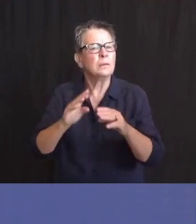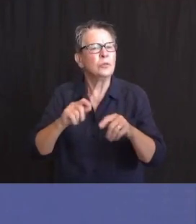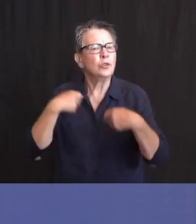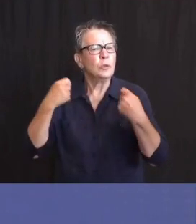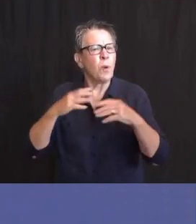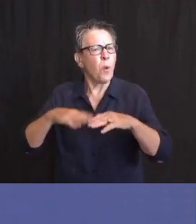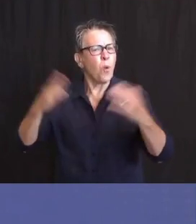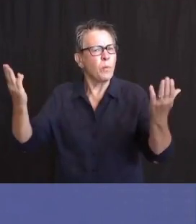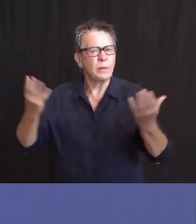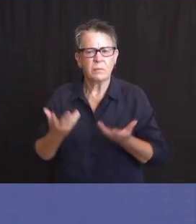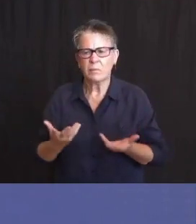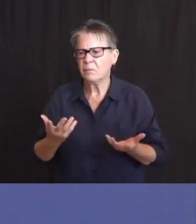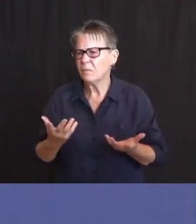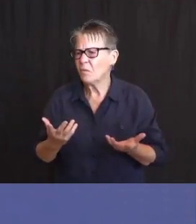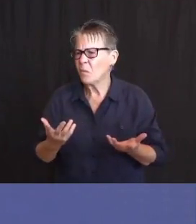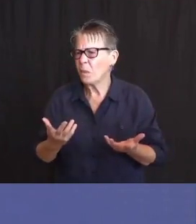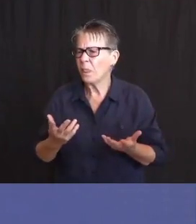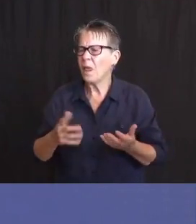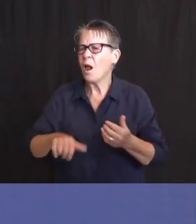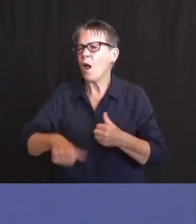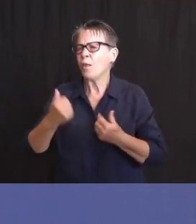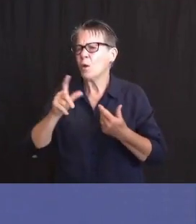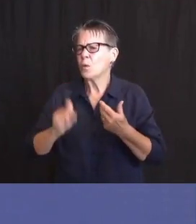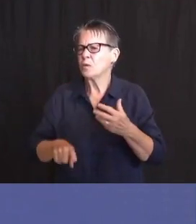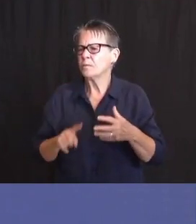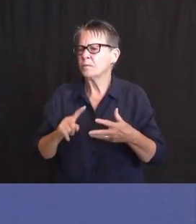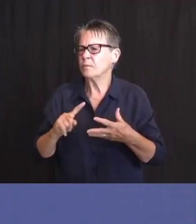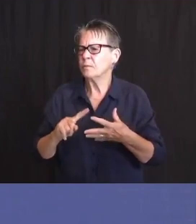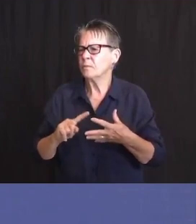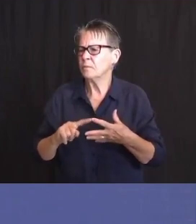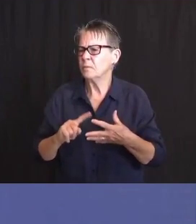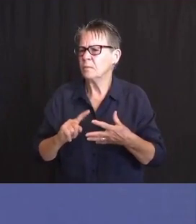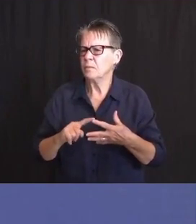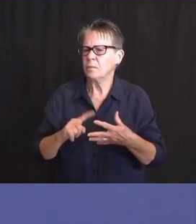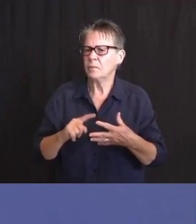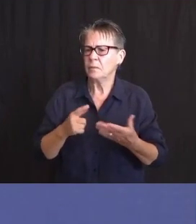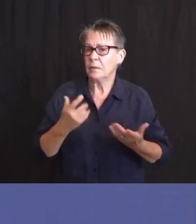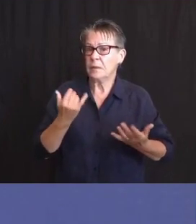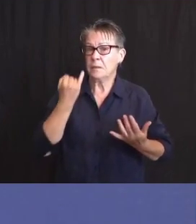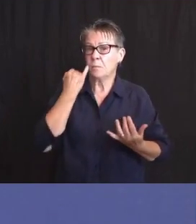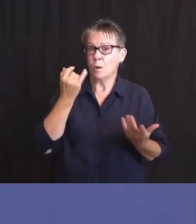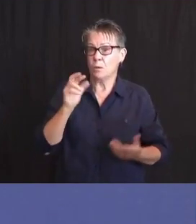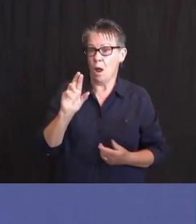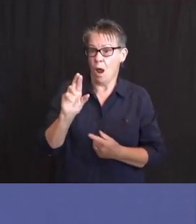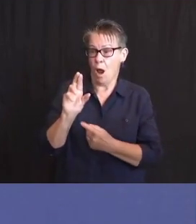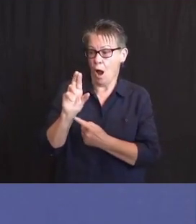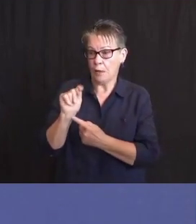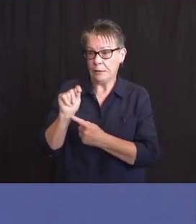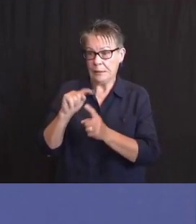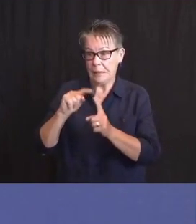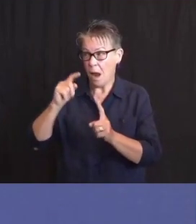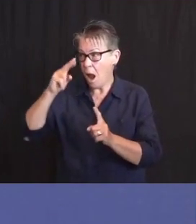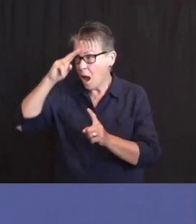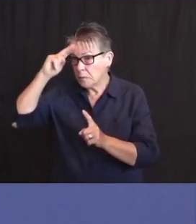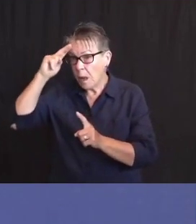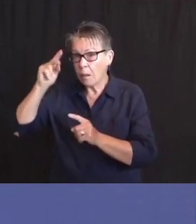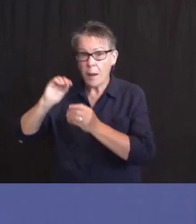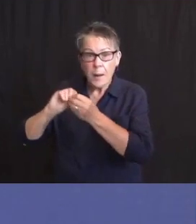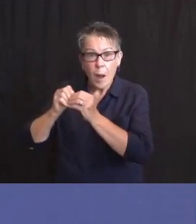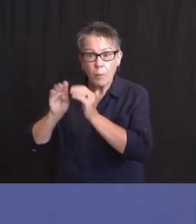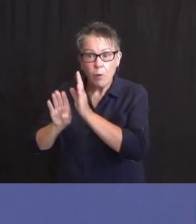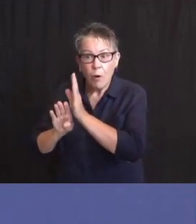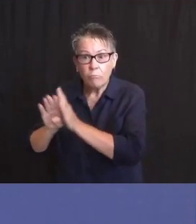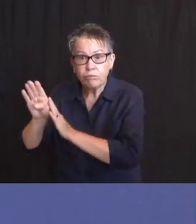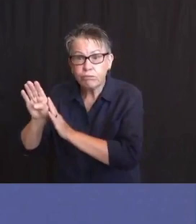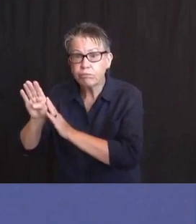sort of walk us through what would happen if the RT, if the hospitalization rates increased, if the alarms continue and they